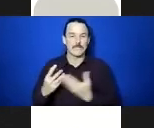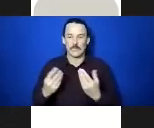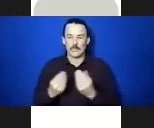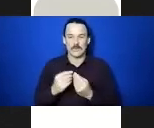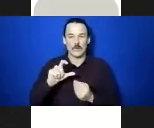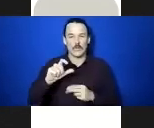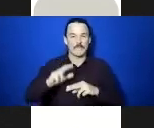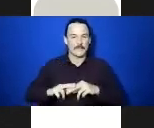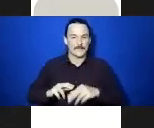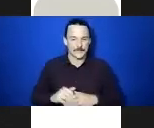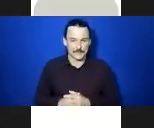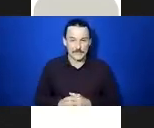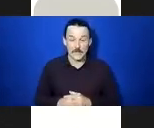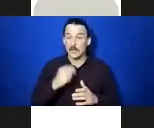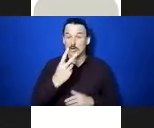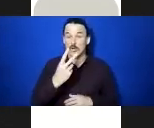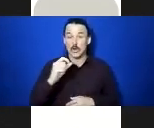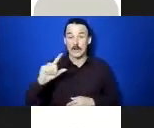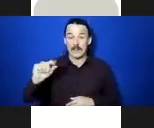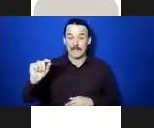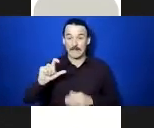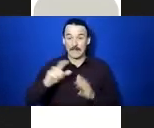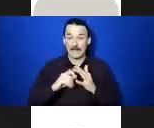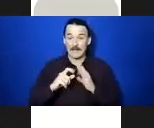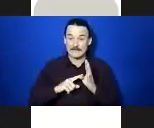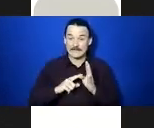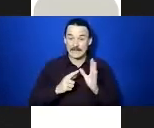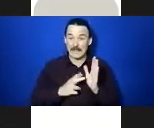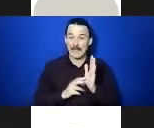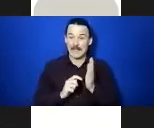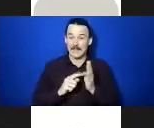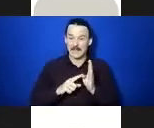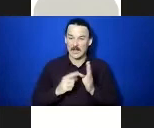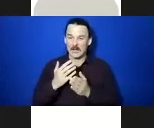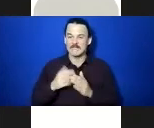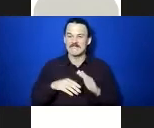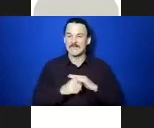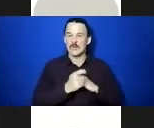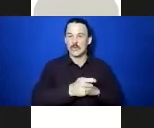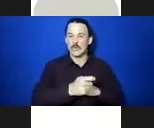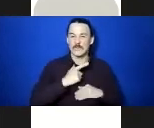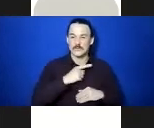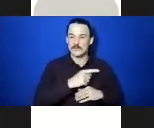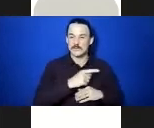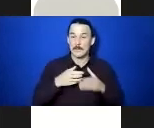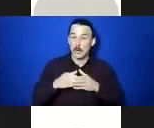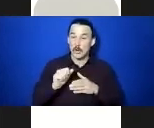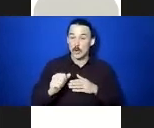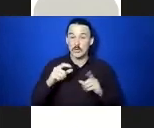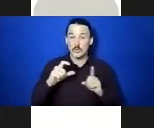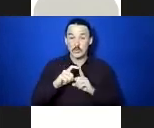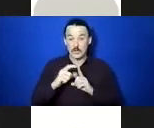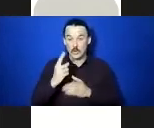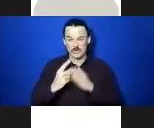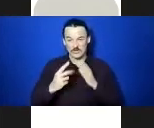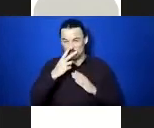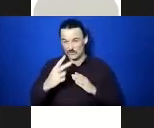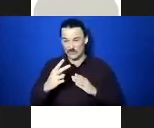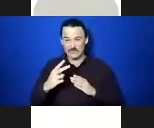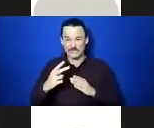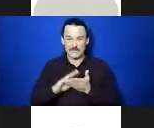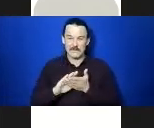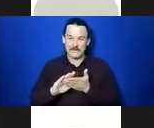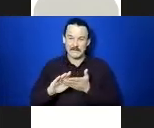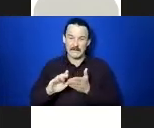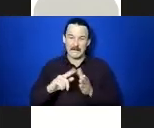In 2011, Casey Anthony was on trial for the murder of her two-year-old daughter, Kaylee, with chloroform. More